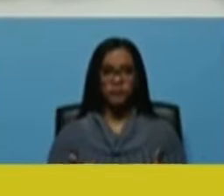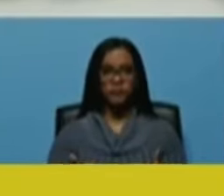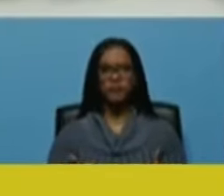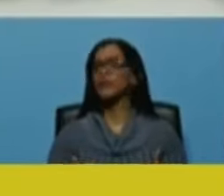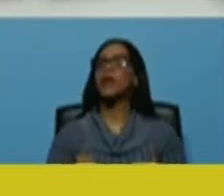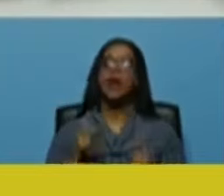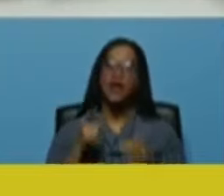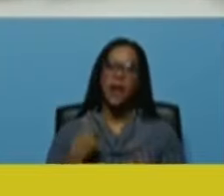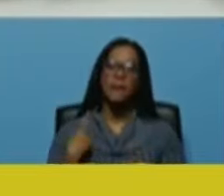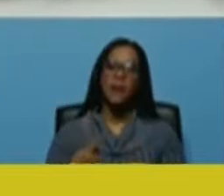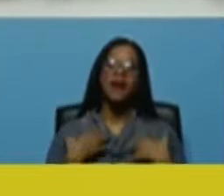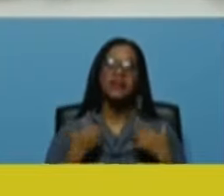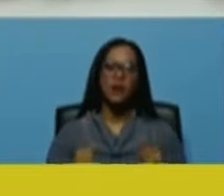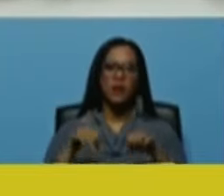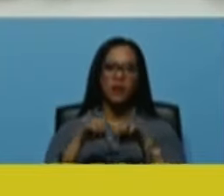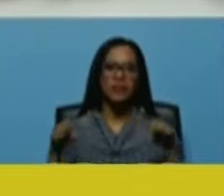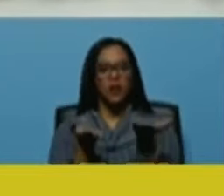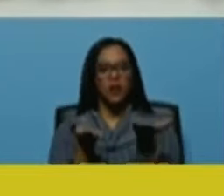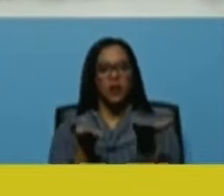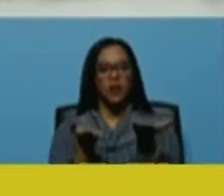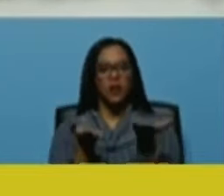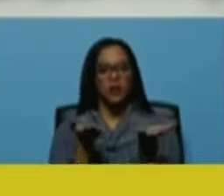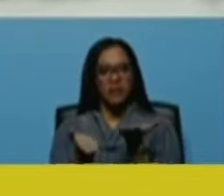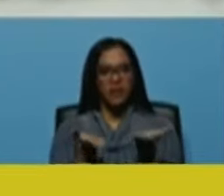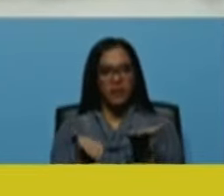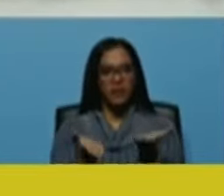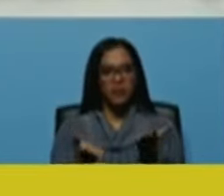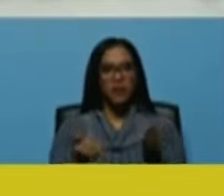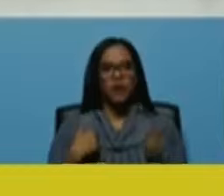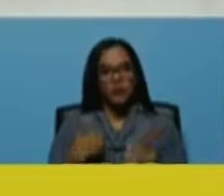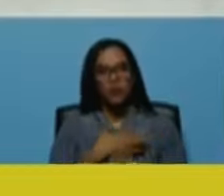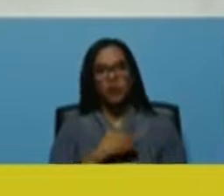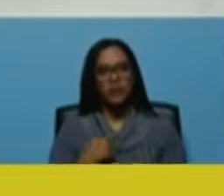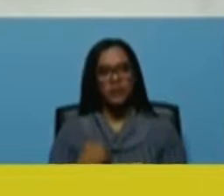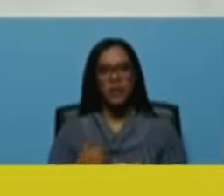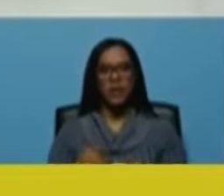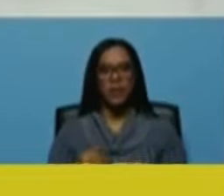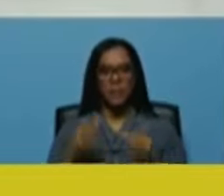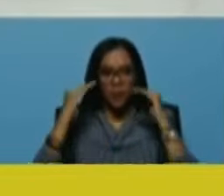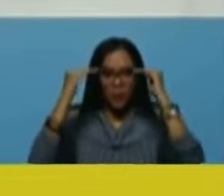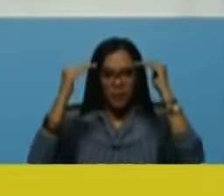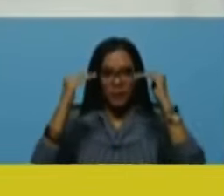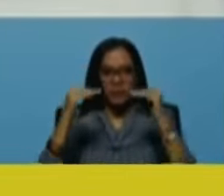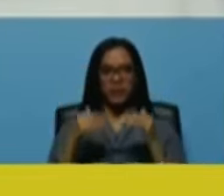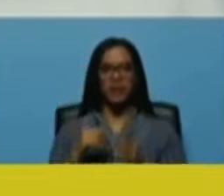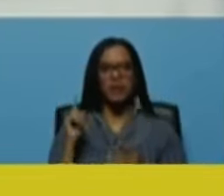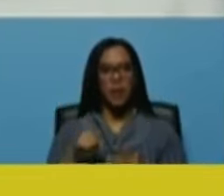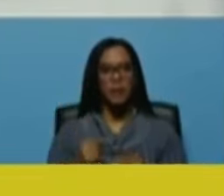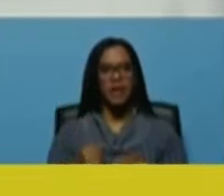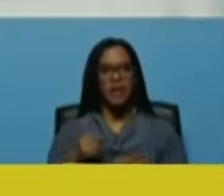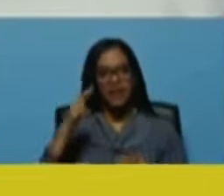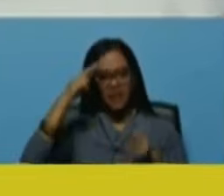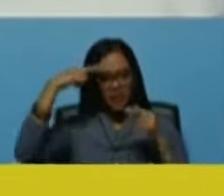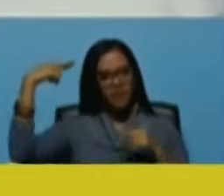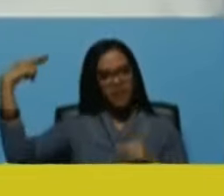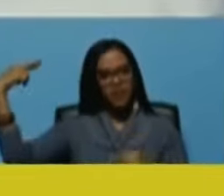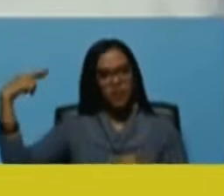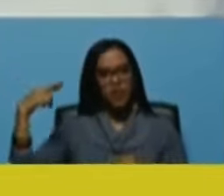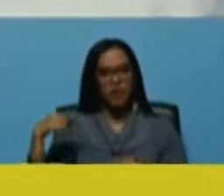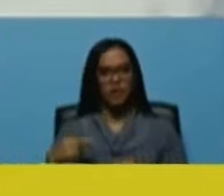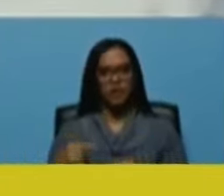you gave in the health center, in education, in the services. But I would like my commander to reflect, to